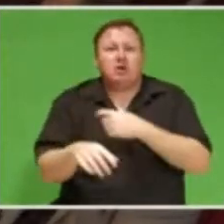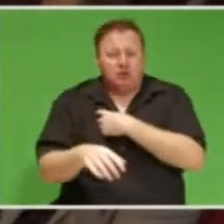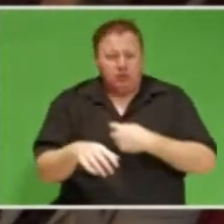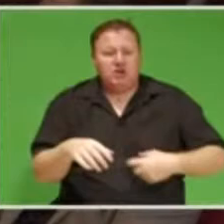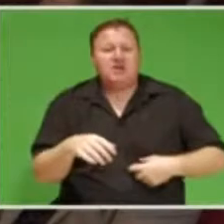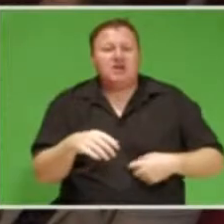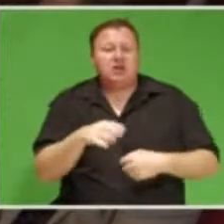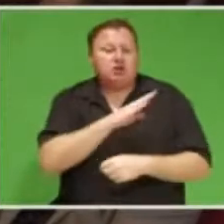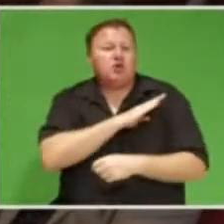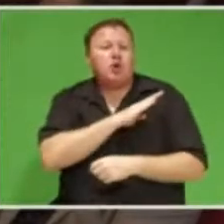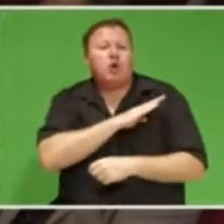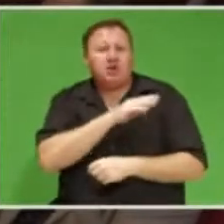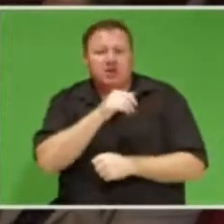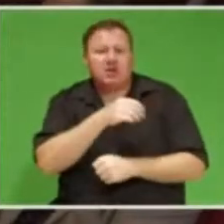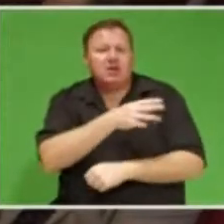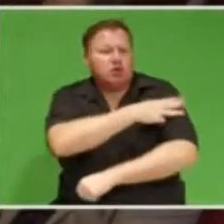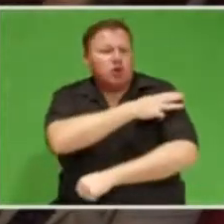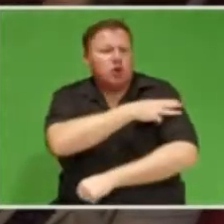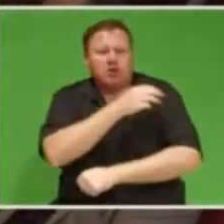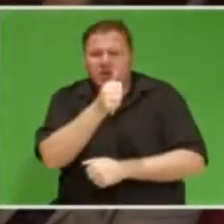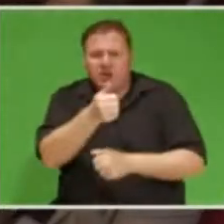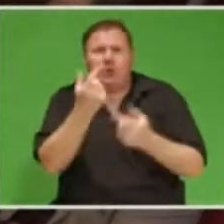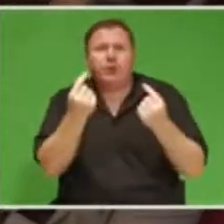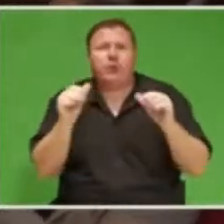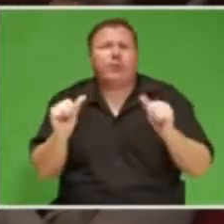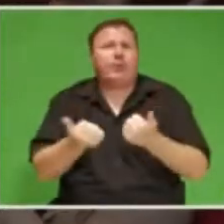guard for what they did.